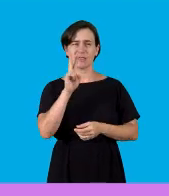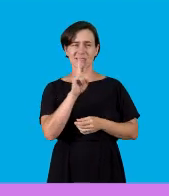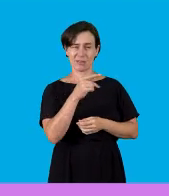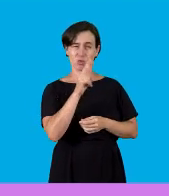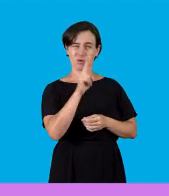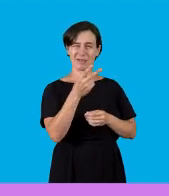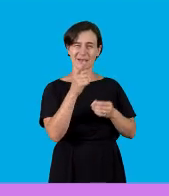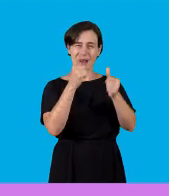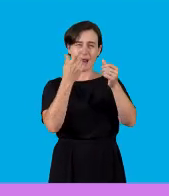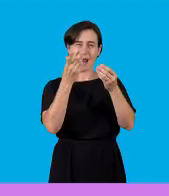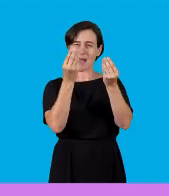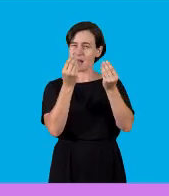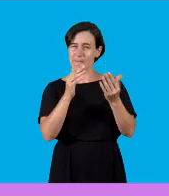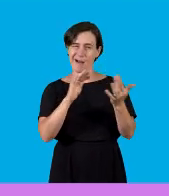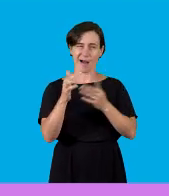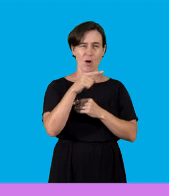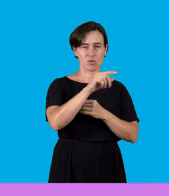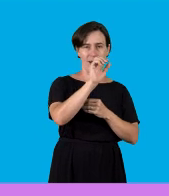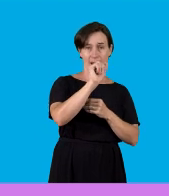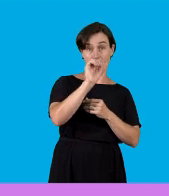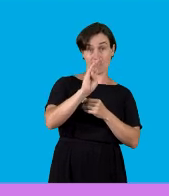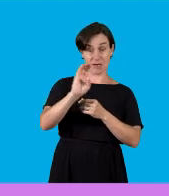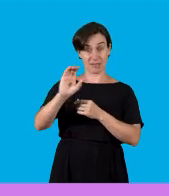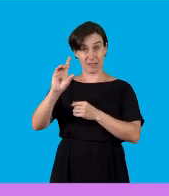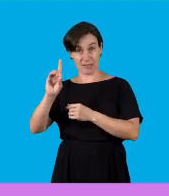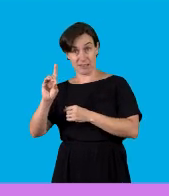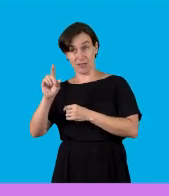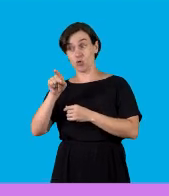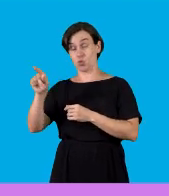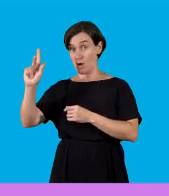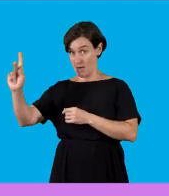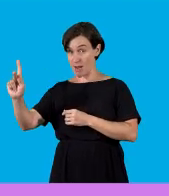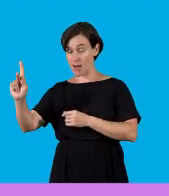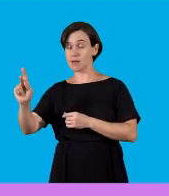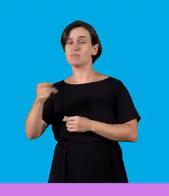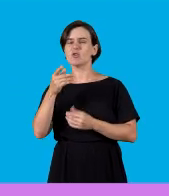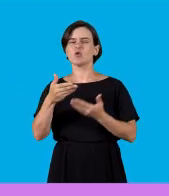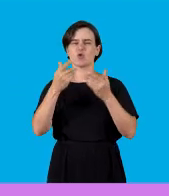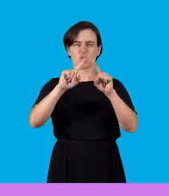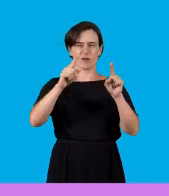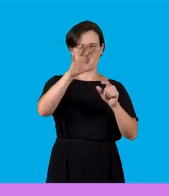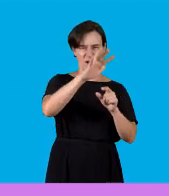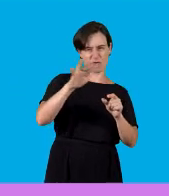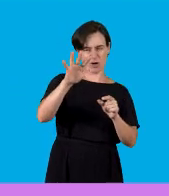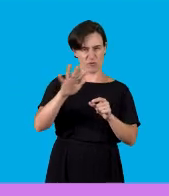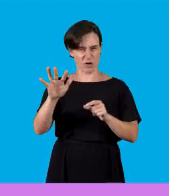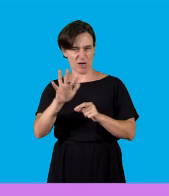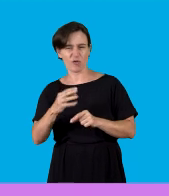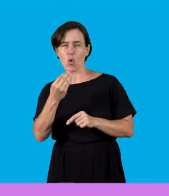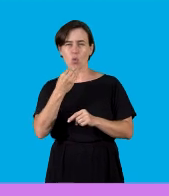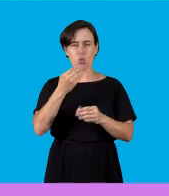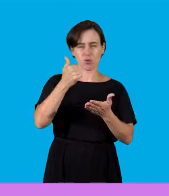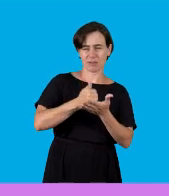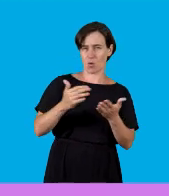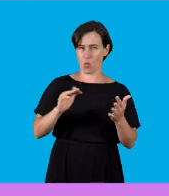blocks are according to the alphabet. So we've got A, B, C, up until K. That indicates the reservation and who sits